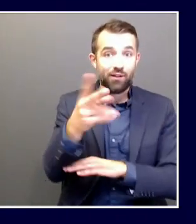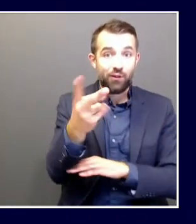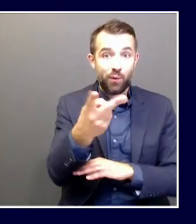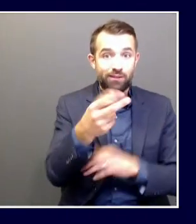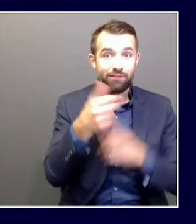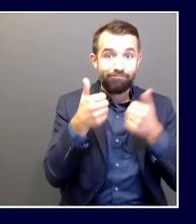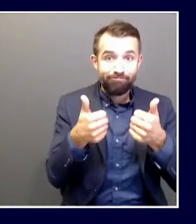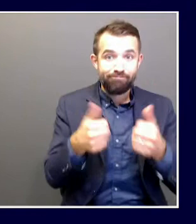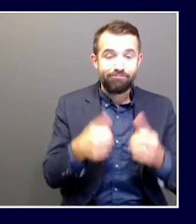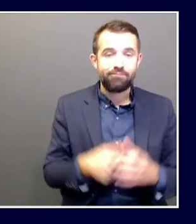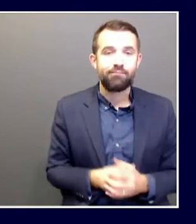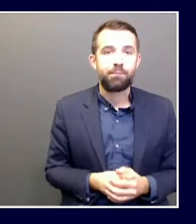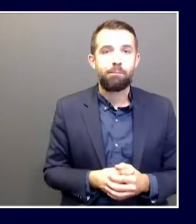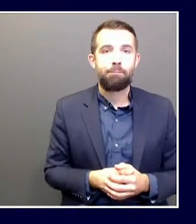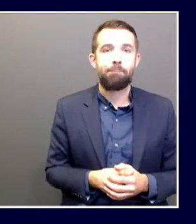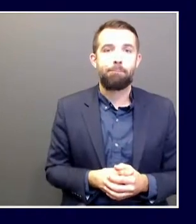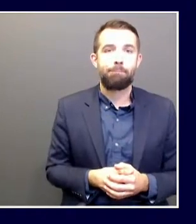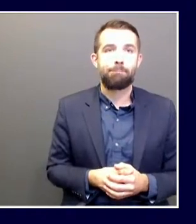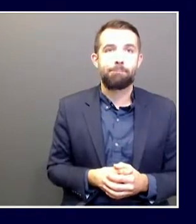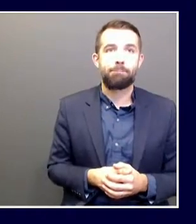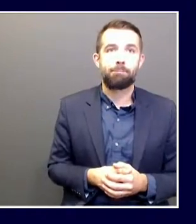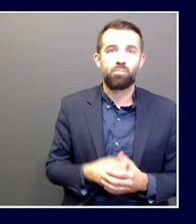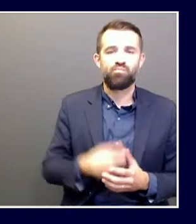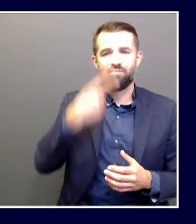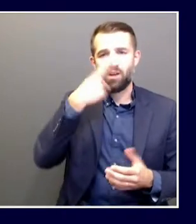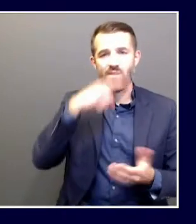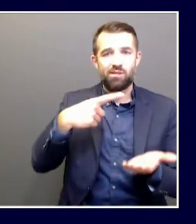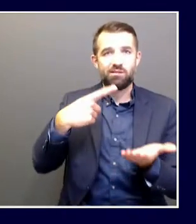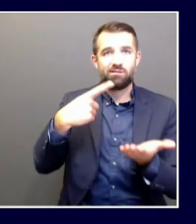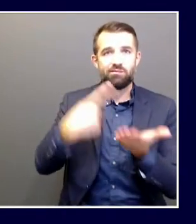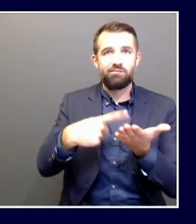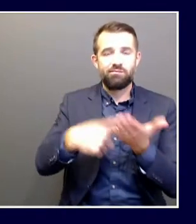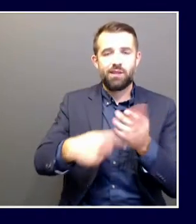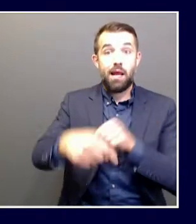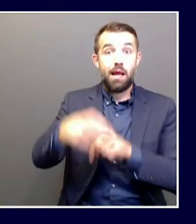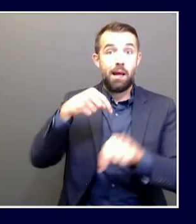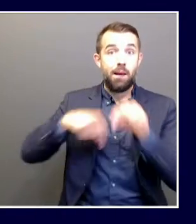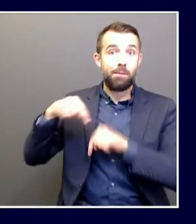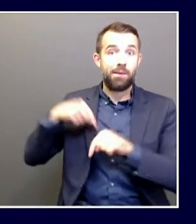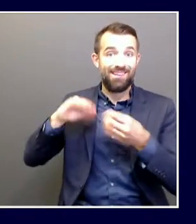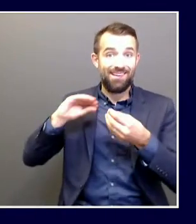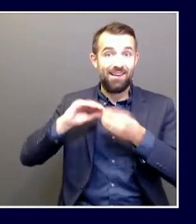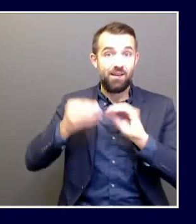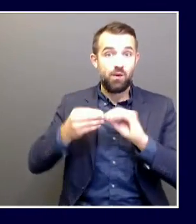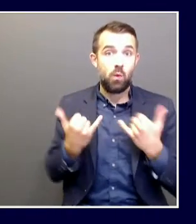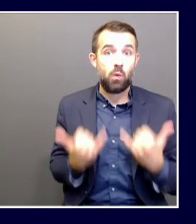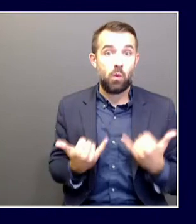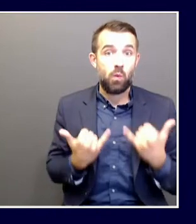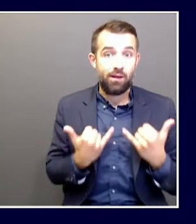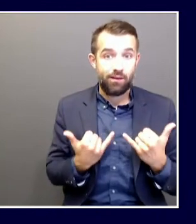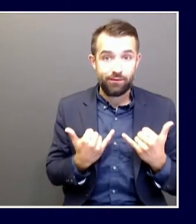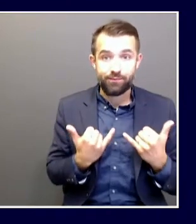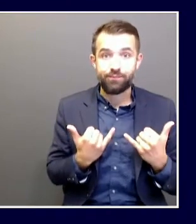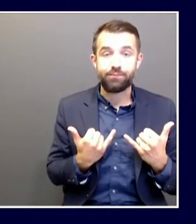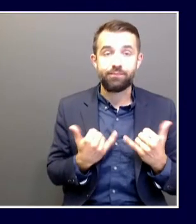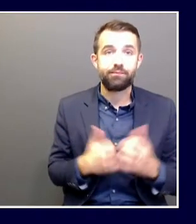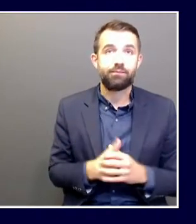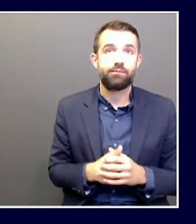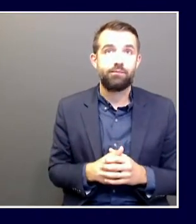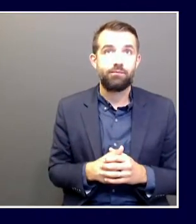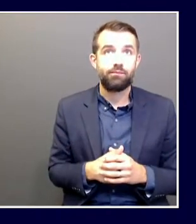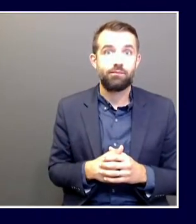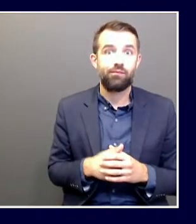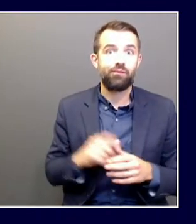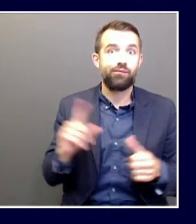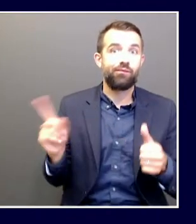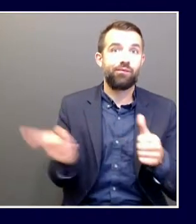back to the case counts for today. Now, initially, the state reported 300 cases and 9 deaths, and then it